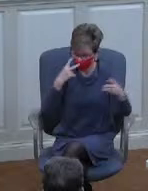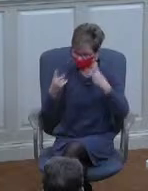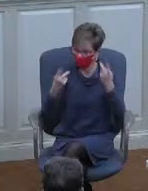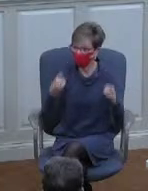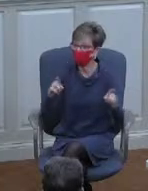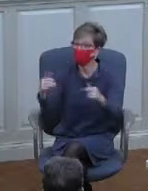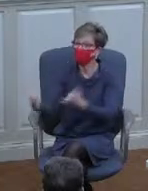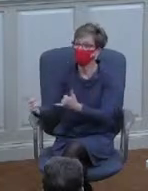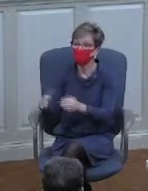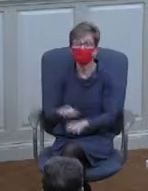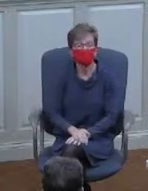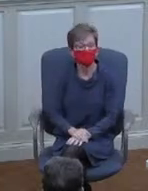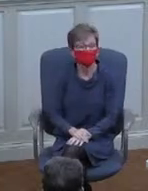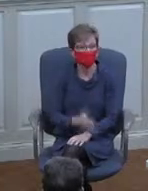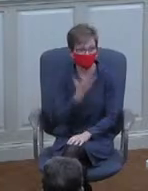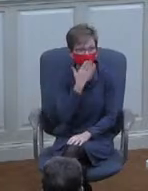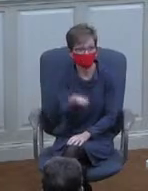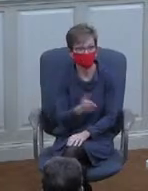Thank you.